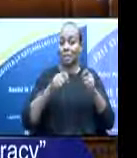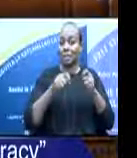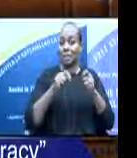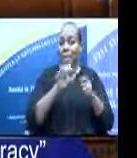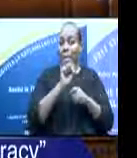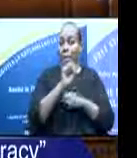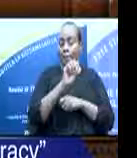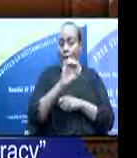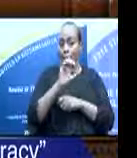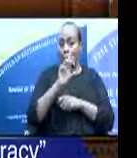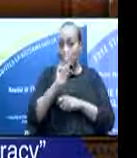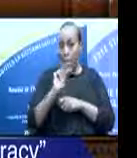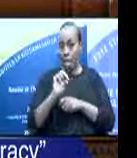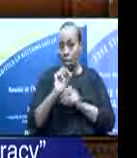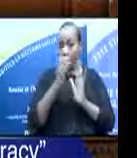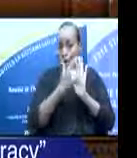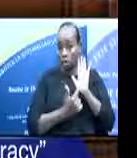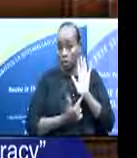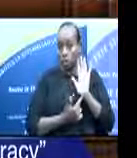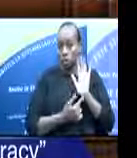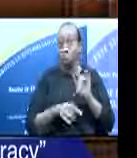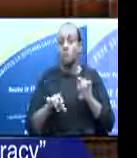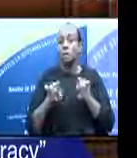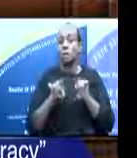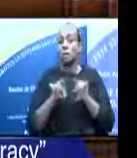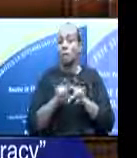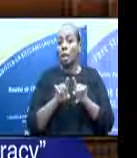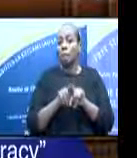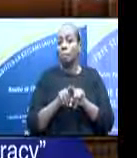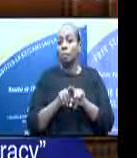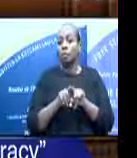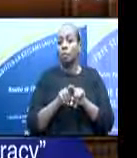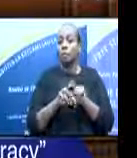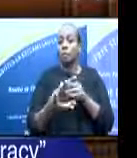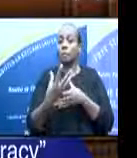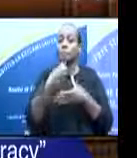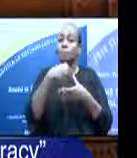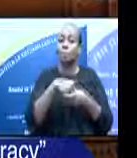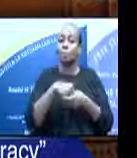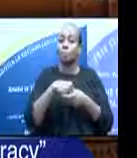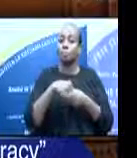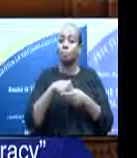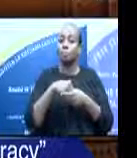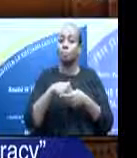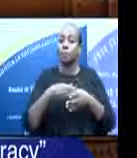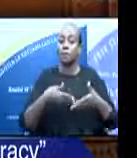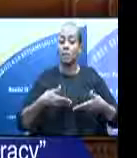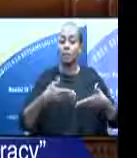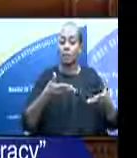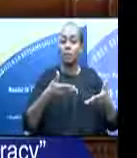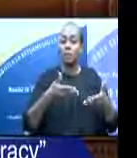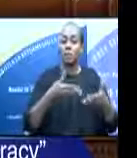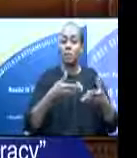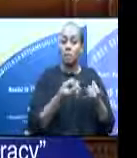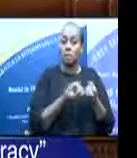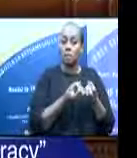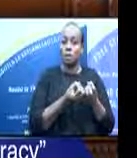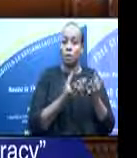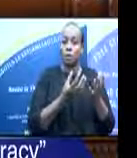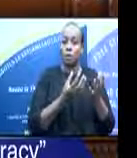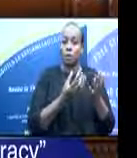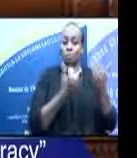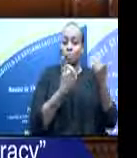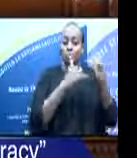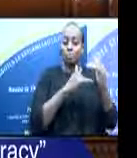management legislation. It is also resulted in your failure to pay service provider within 30